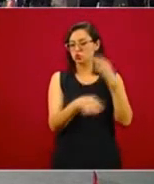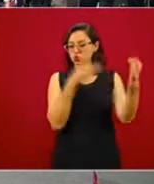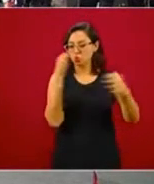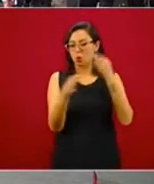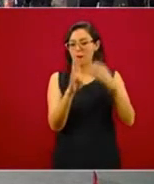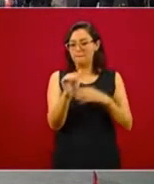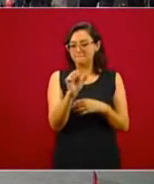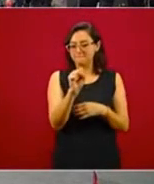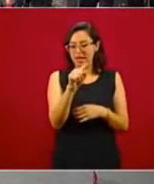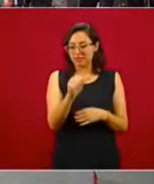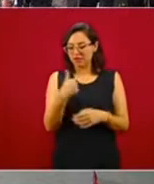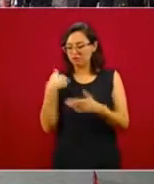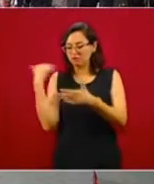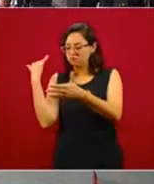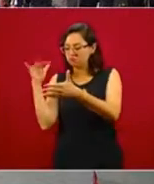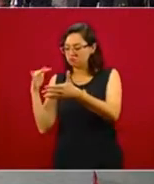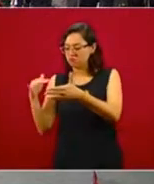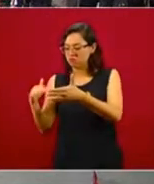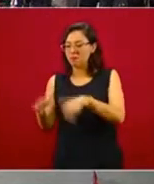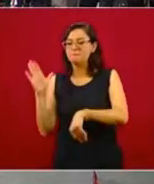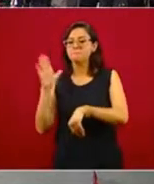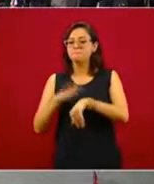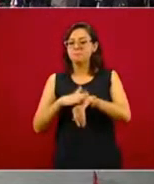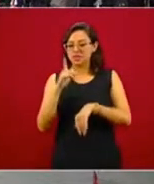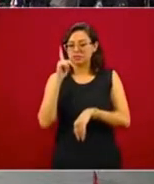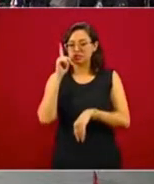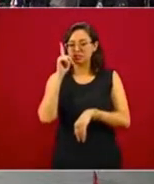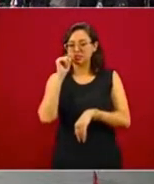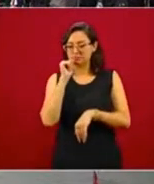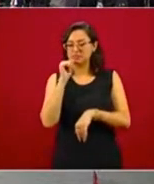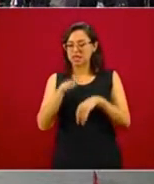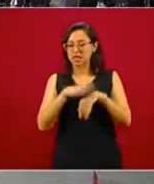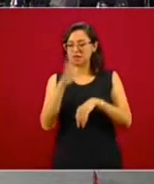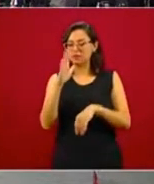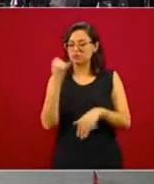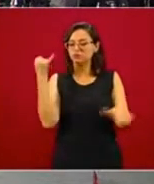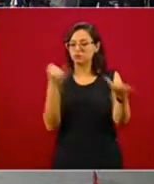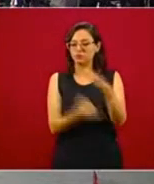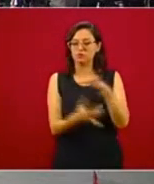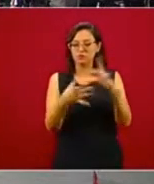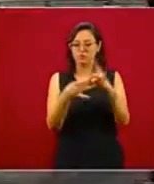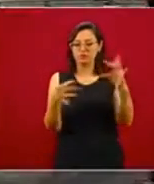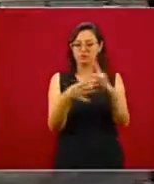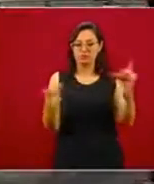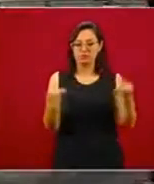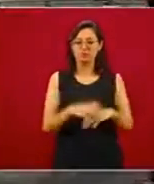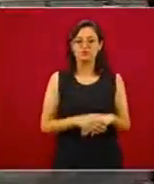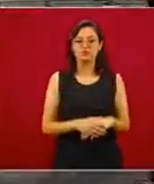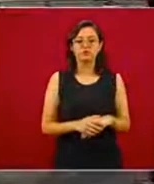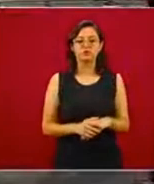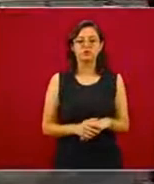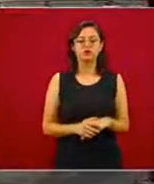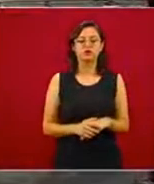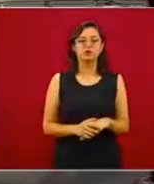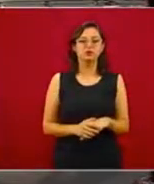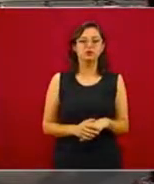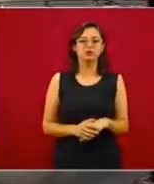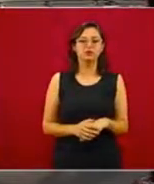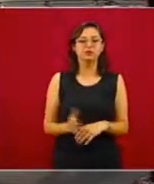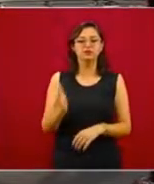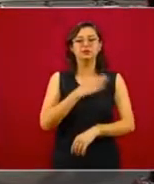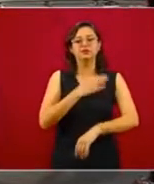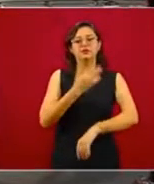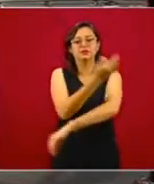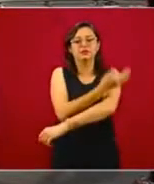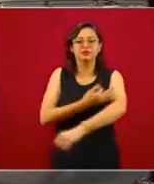attentively your report, and tomorrow we can tackle it more extensively. Please go ahead. Good